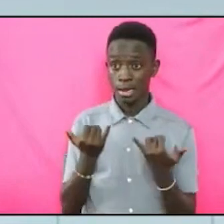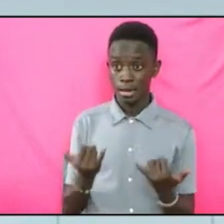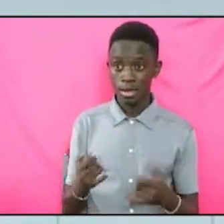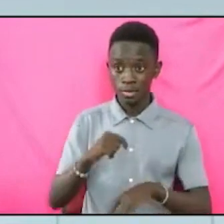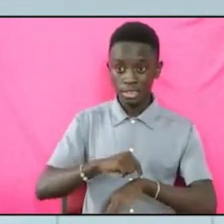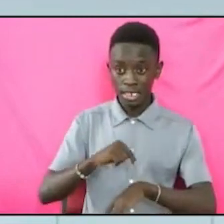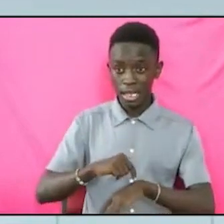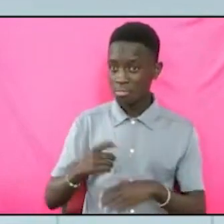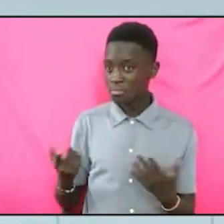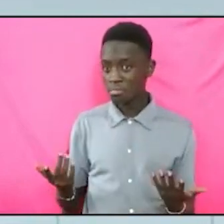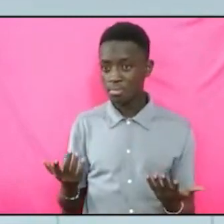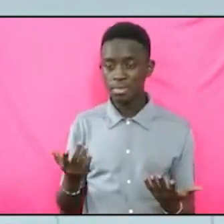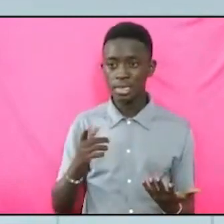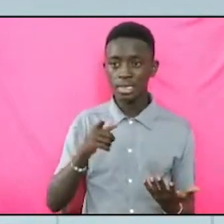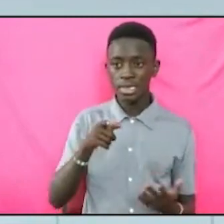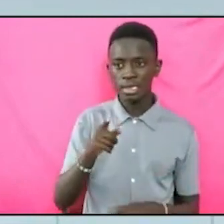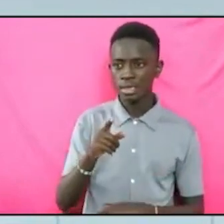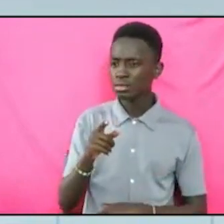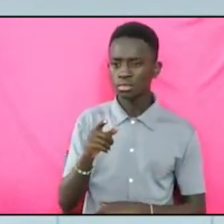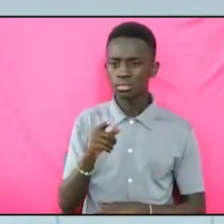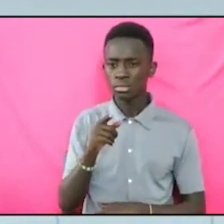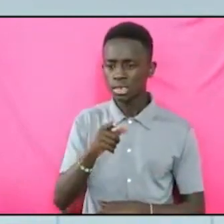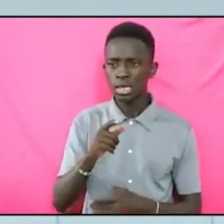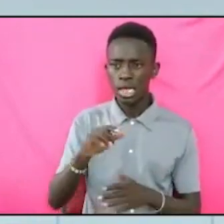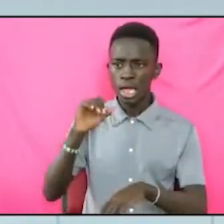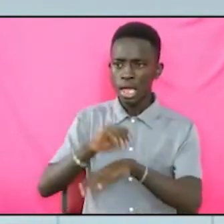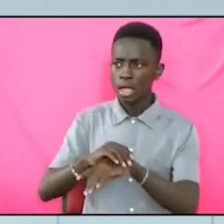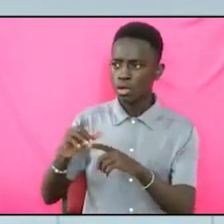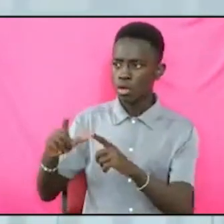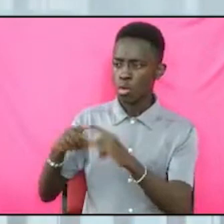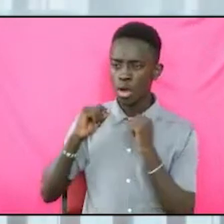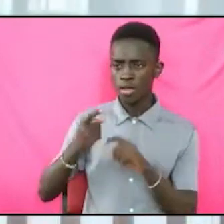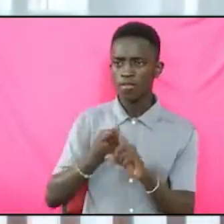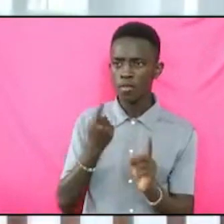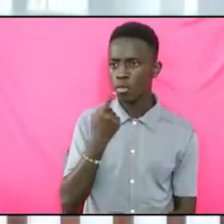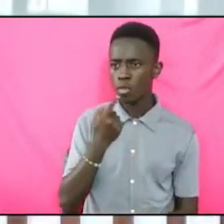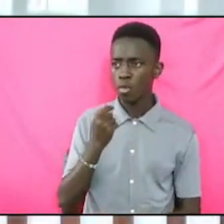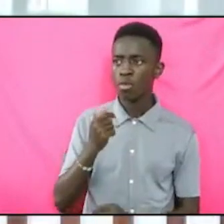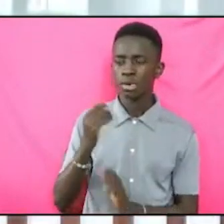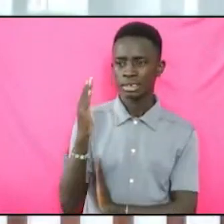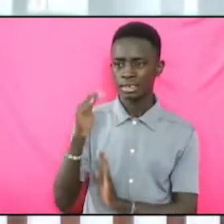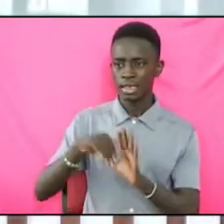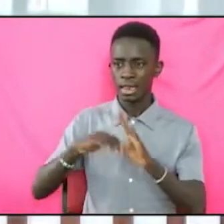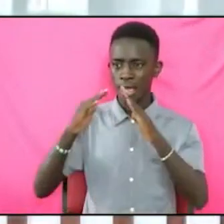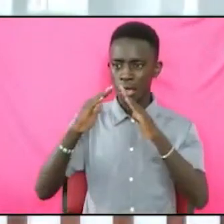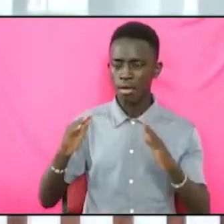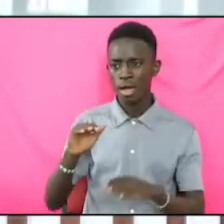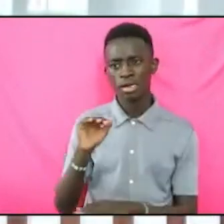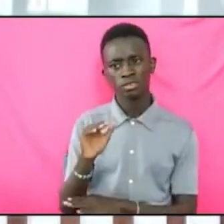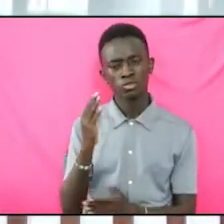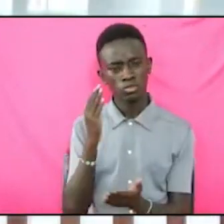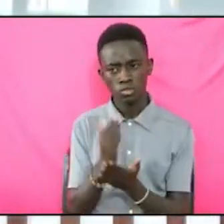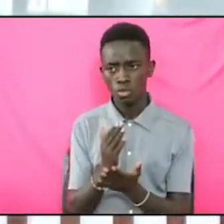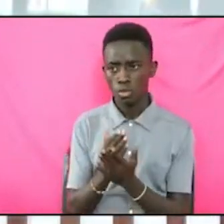and he goes, you know, he receives this message from the girl in the house that I wish my master